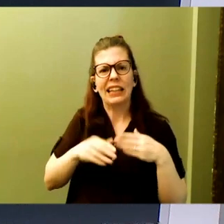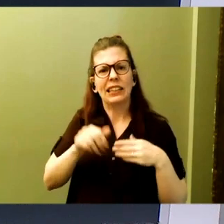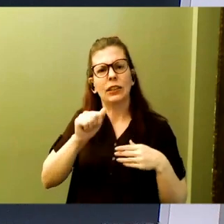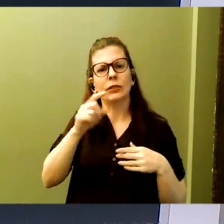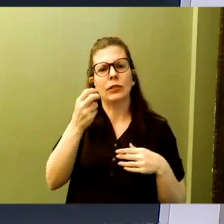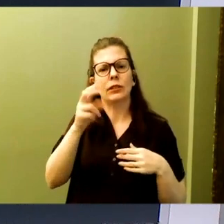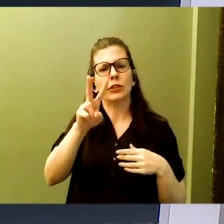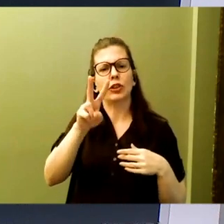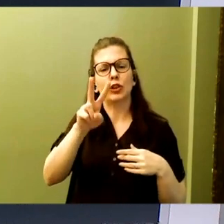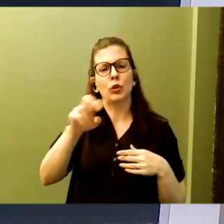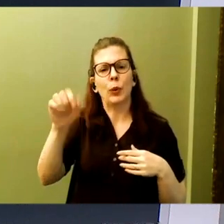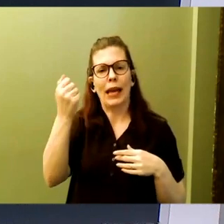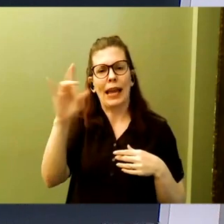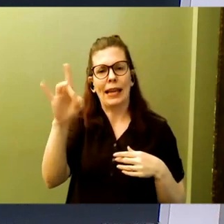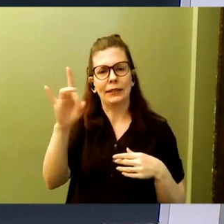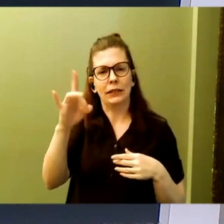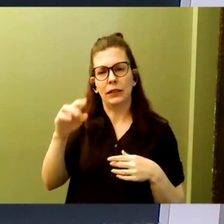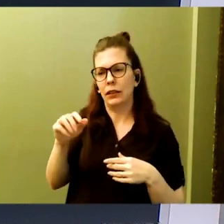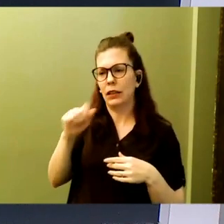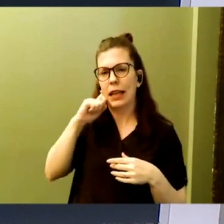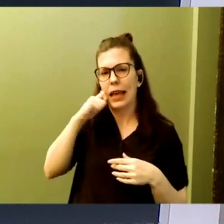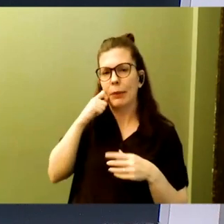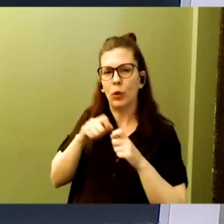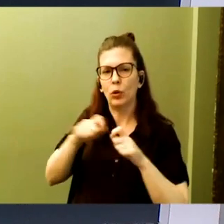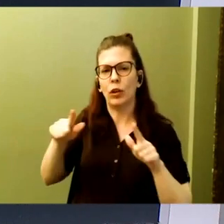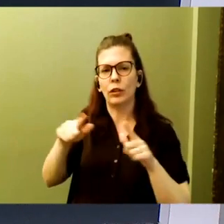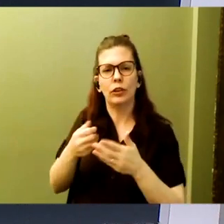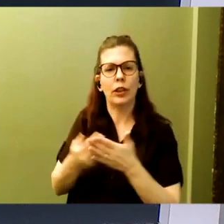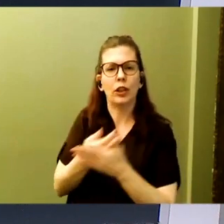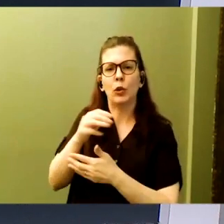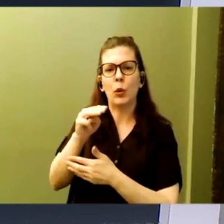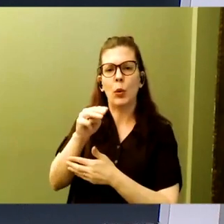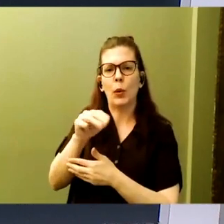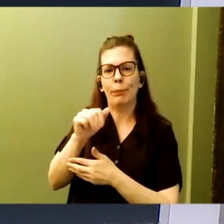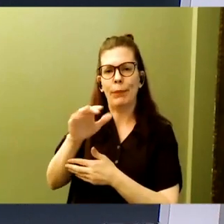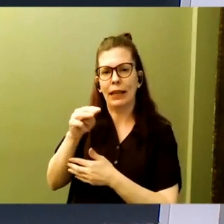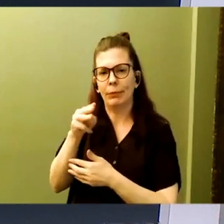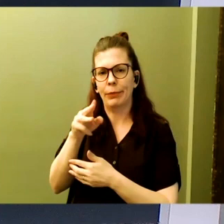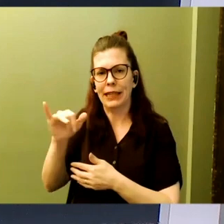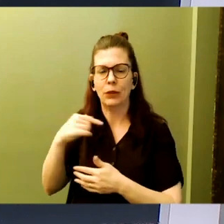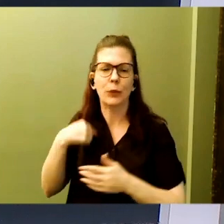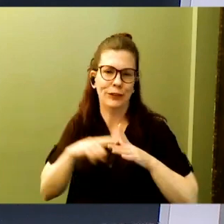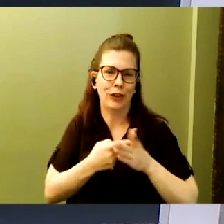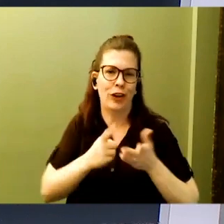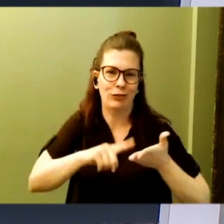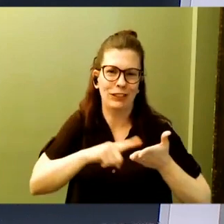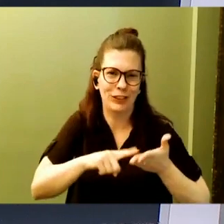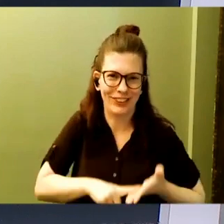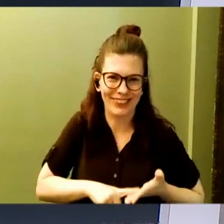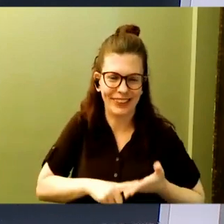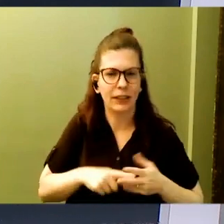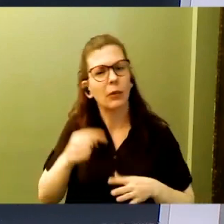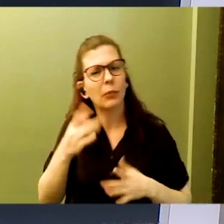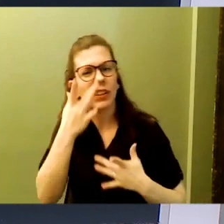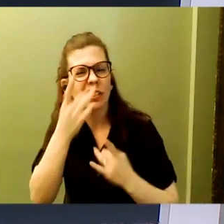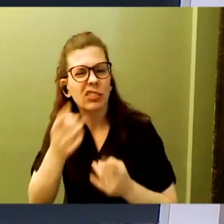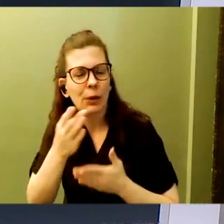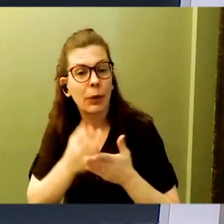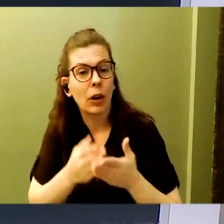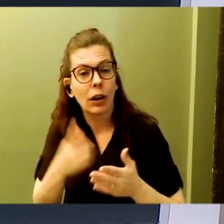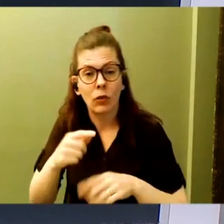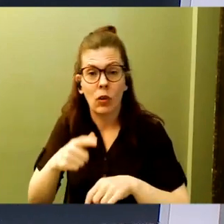is when we started looking into this. And the interesting part is, for the longest period of